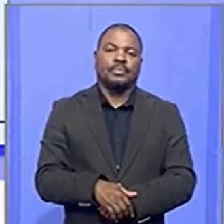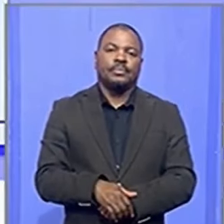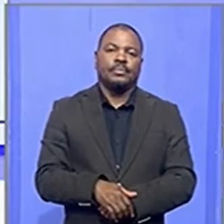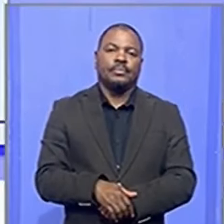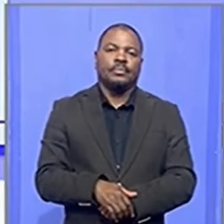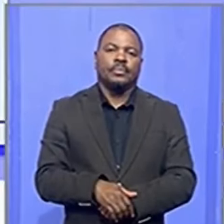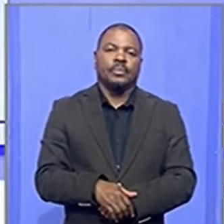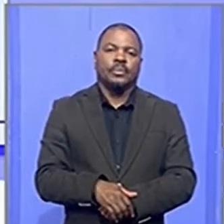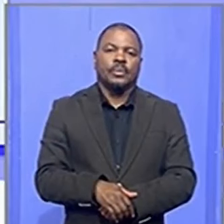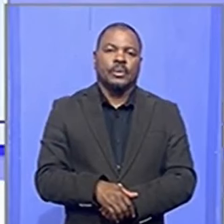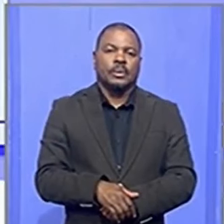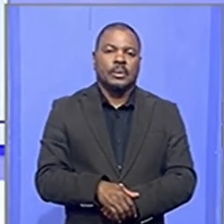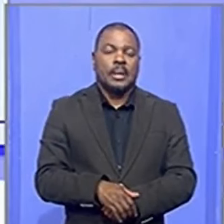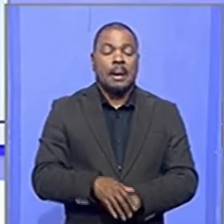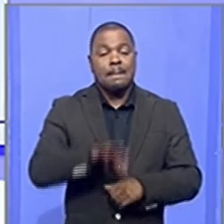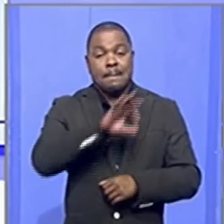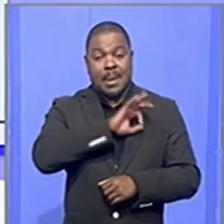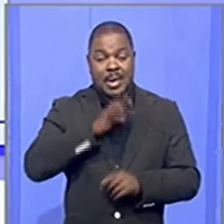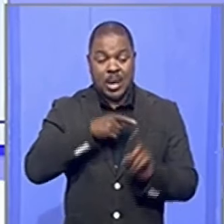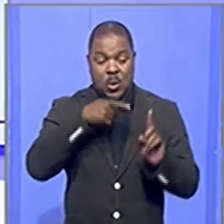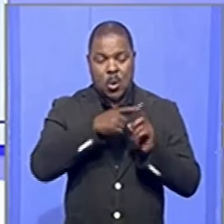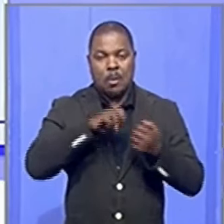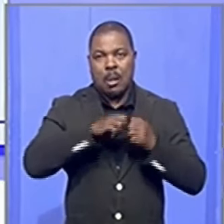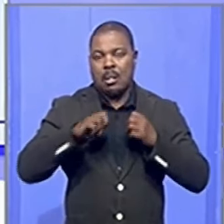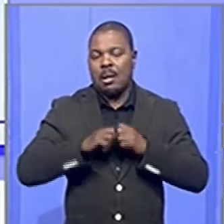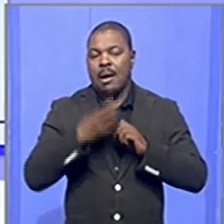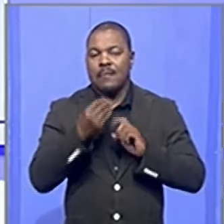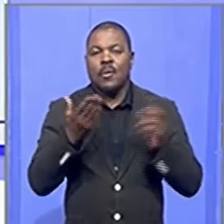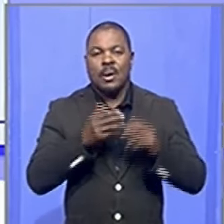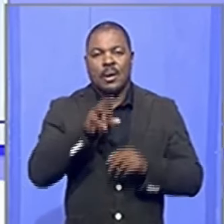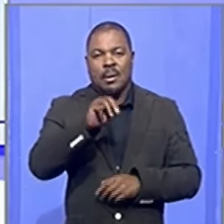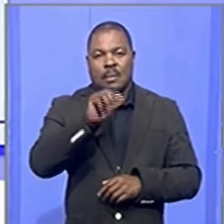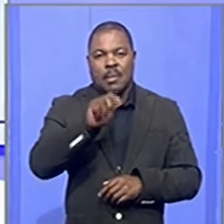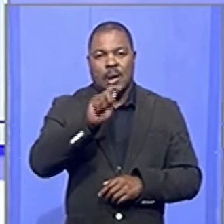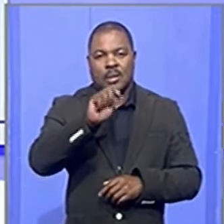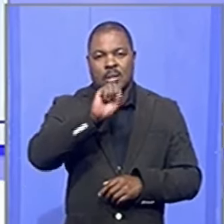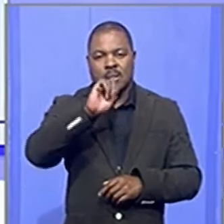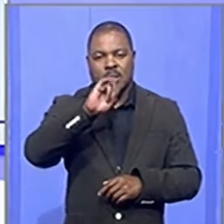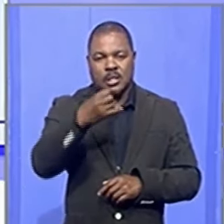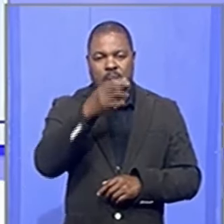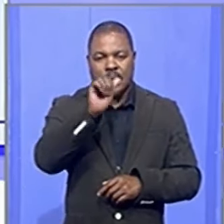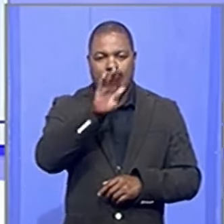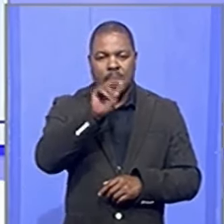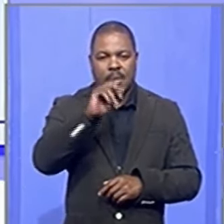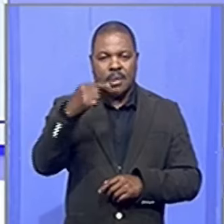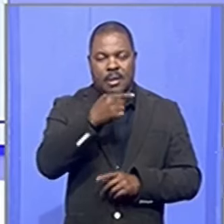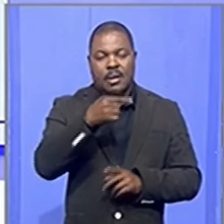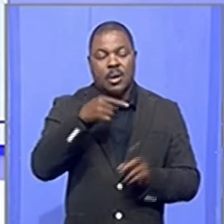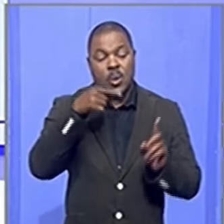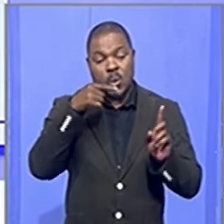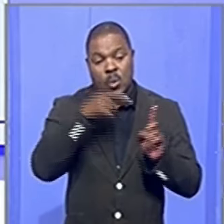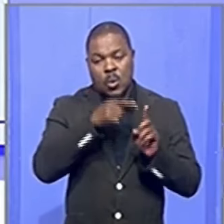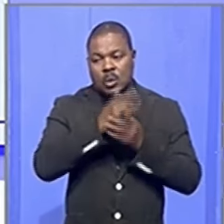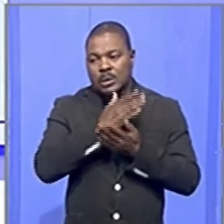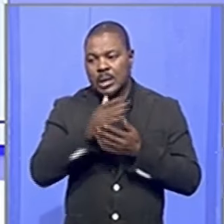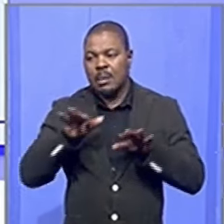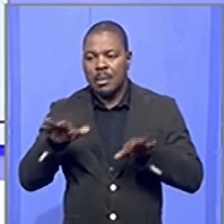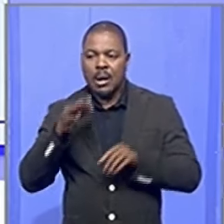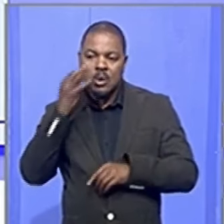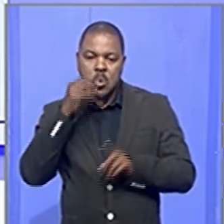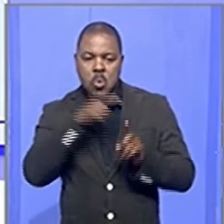Meyara yo le go ka gare ga ditabatabana wa masepala wa Matjhabeng Thando Xulu Khalipa ga se a tokolla maemong a gagwe go ya le ka ge go